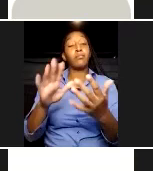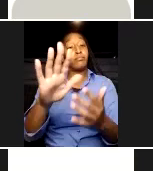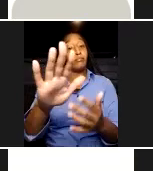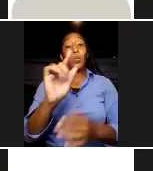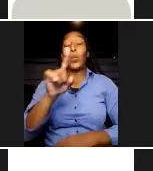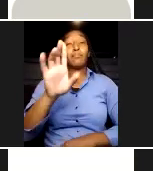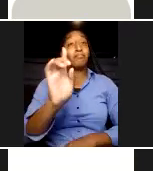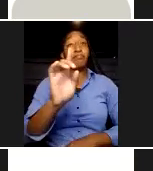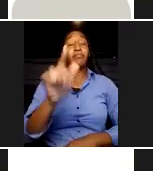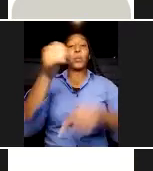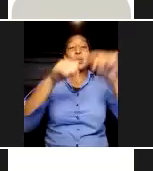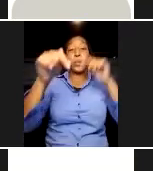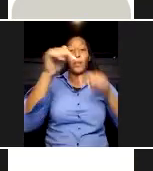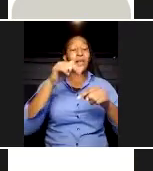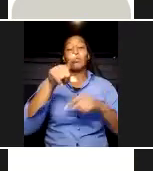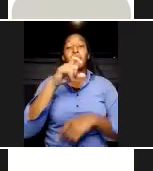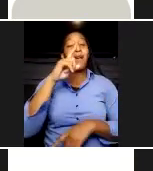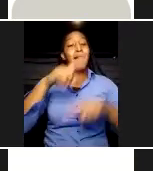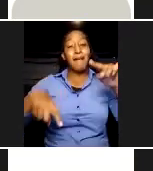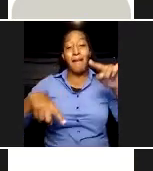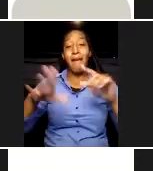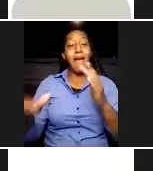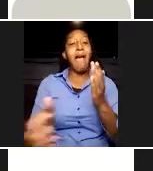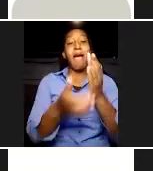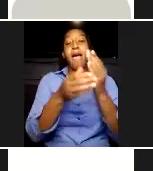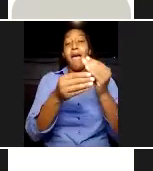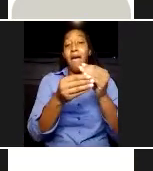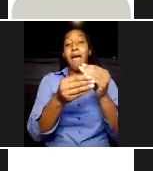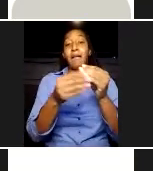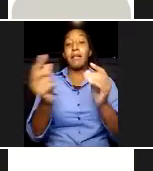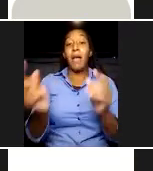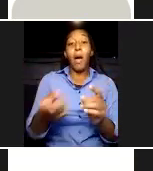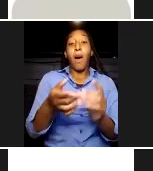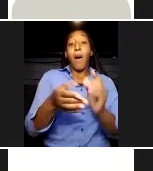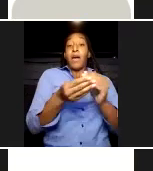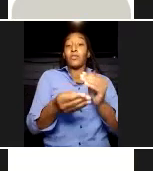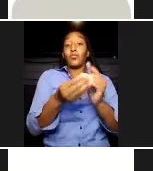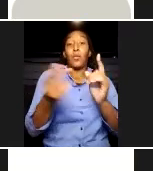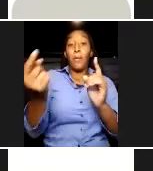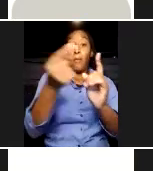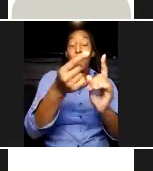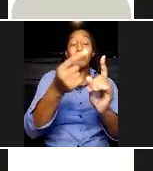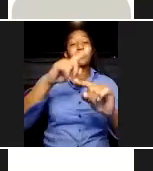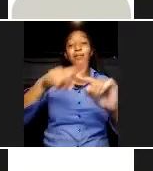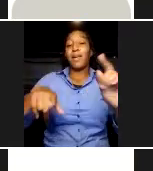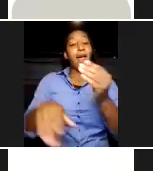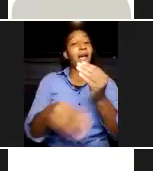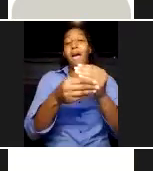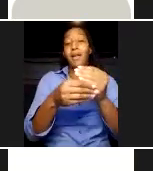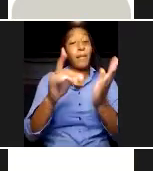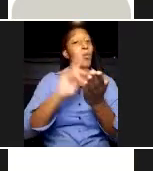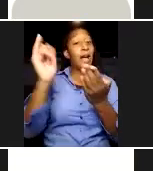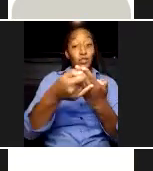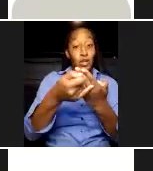score. So you can take these 10 bonus points if you complete the activity successfully. You can take the 10 bonus